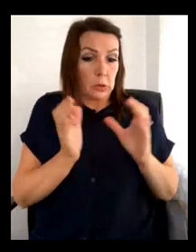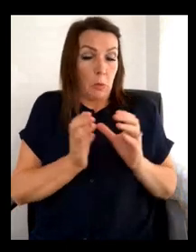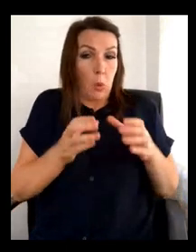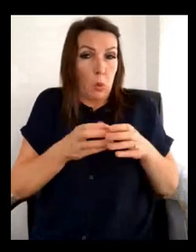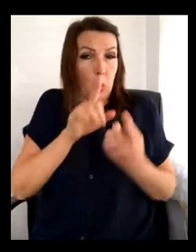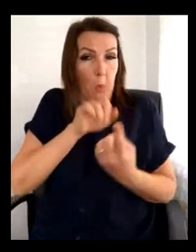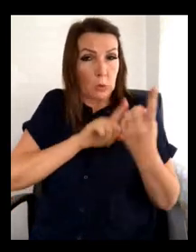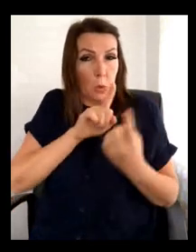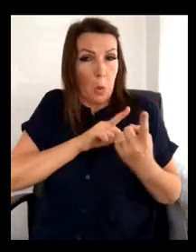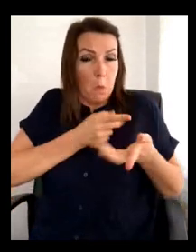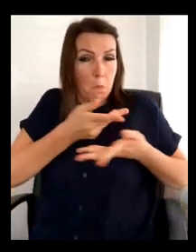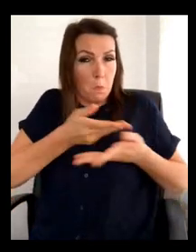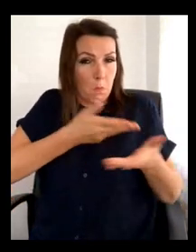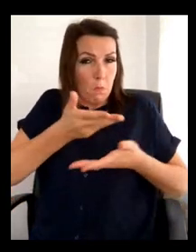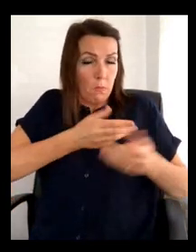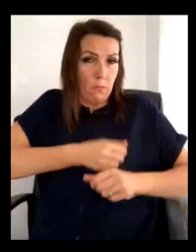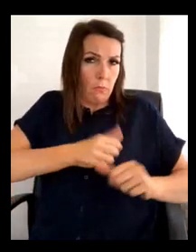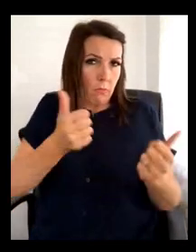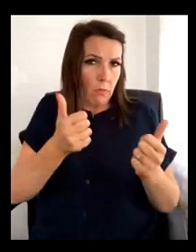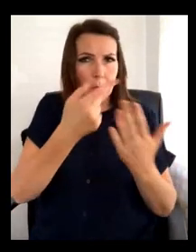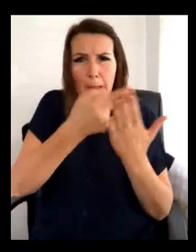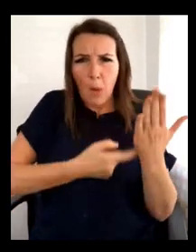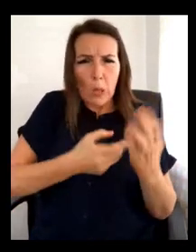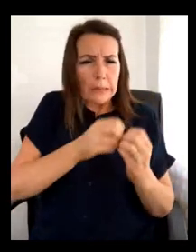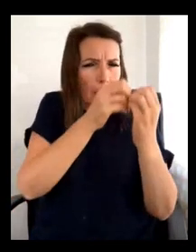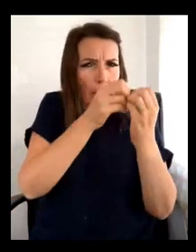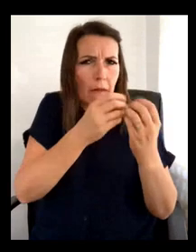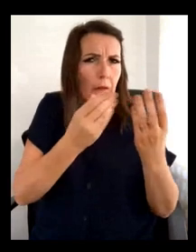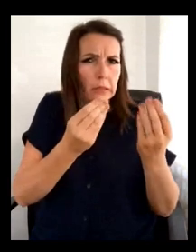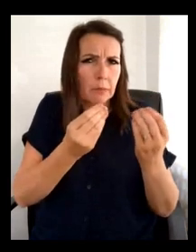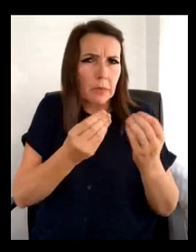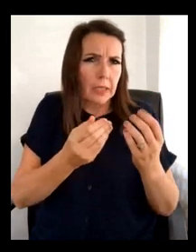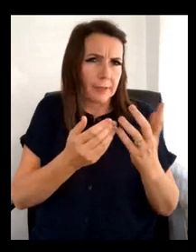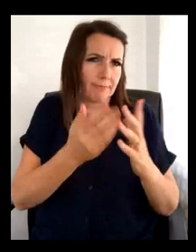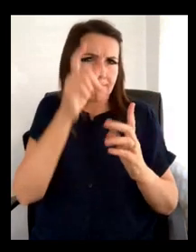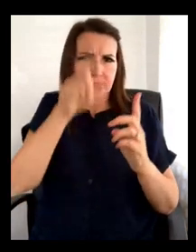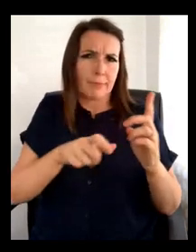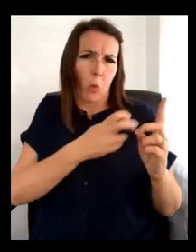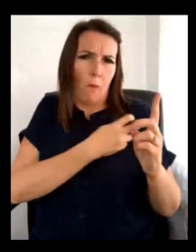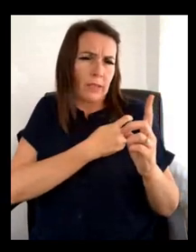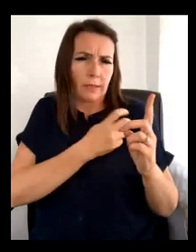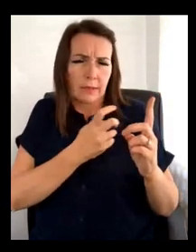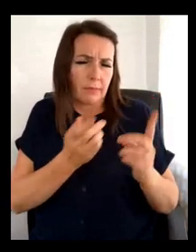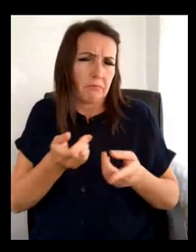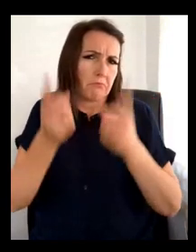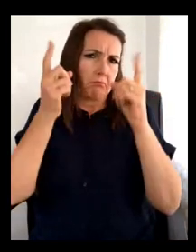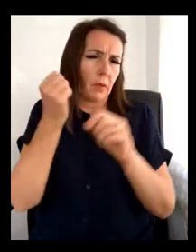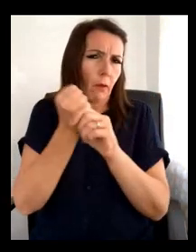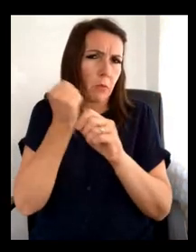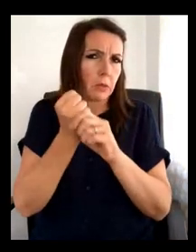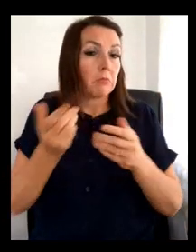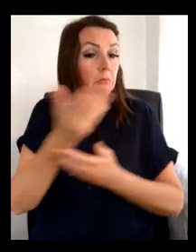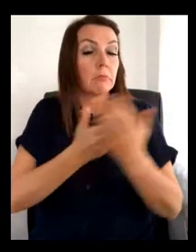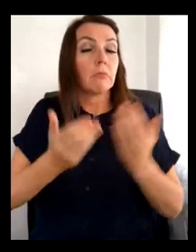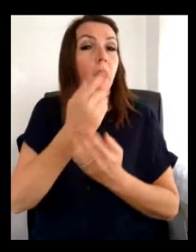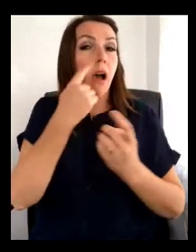with a policymaker or someone, you know, a bureaucrat, and we can connect and they see it, they get it.